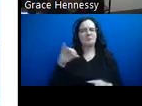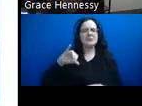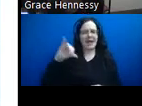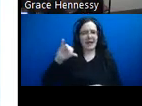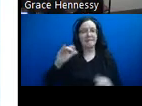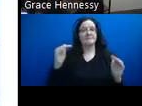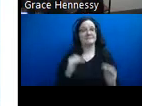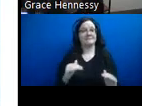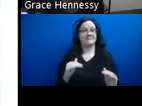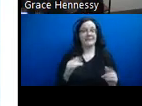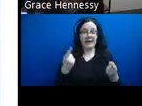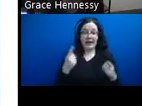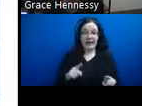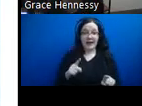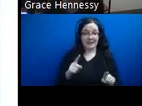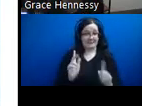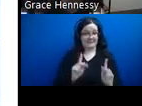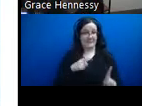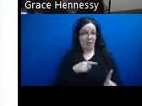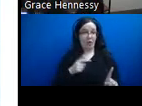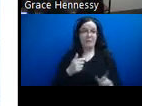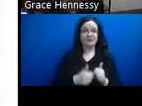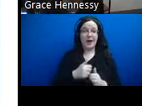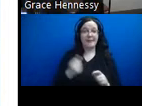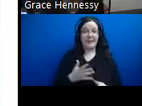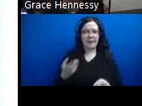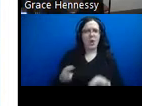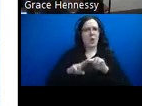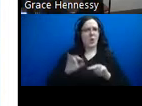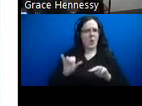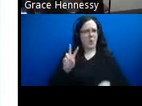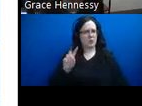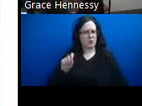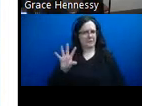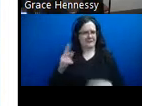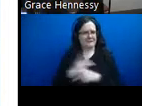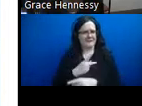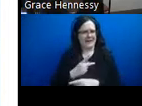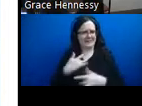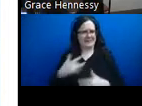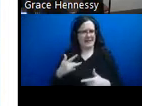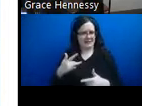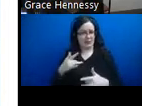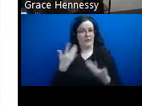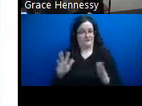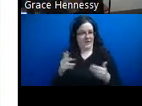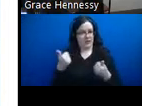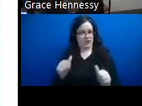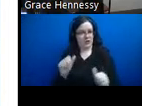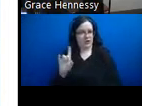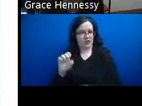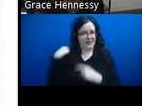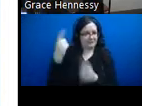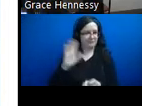jump when you get into individuals with problem gambling. So they're almost 2.5 times as likely to have had a suicide attempt in their lifetime. And individuals